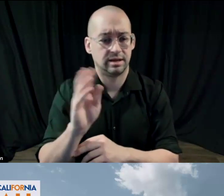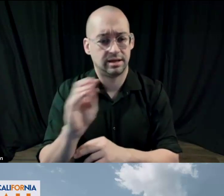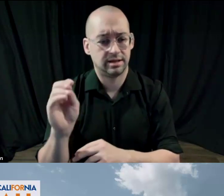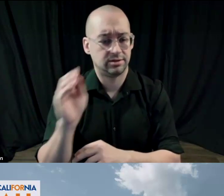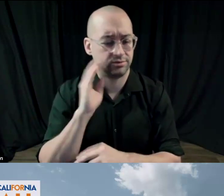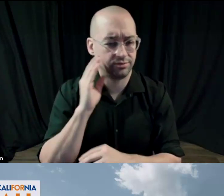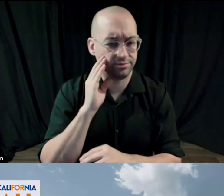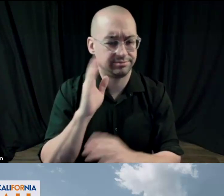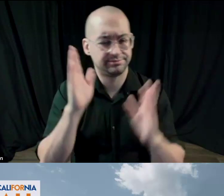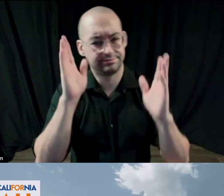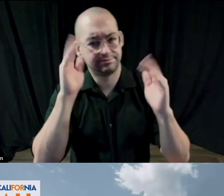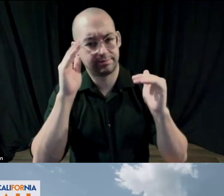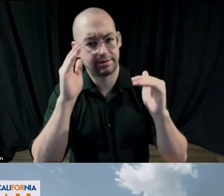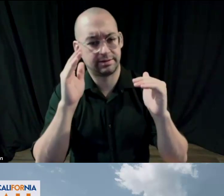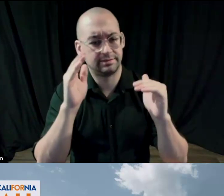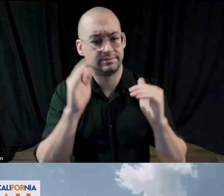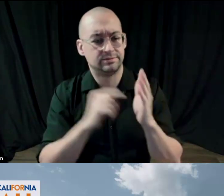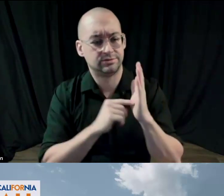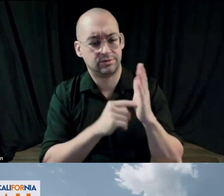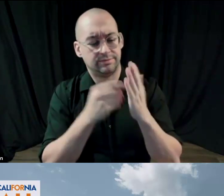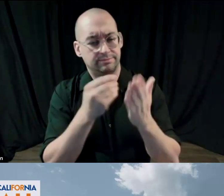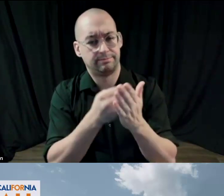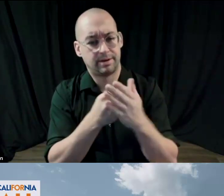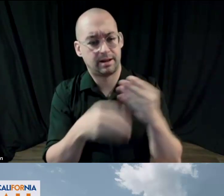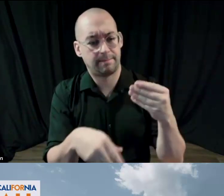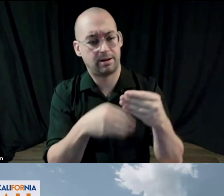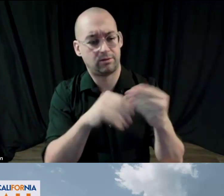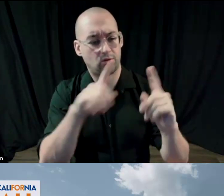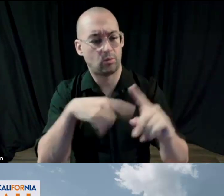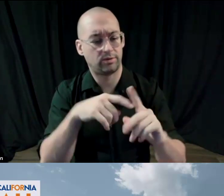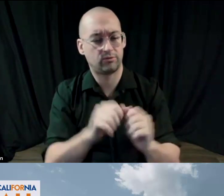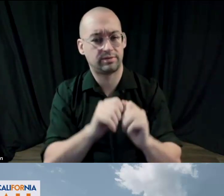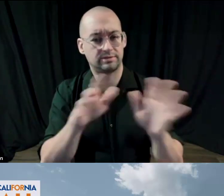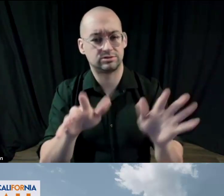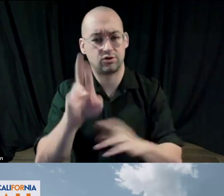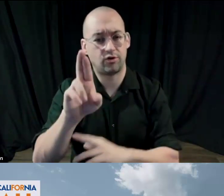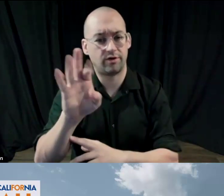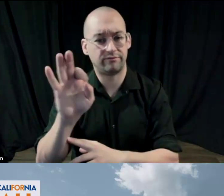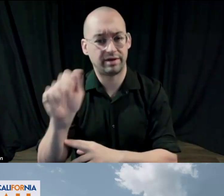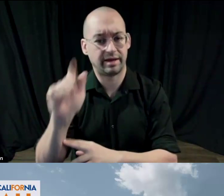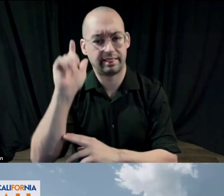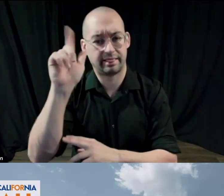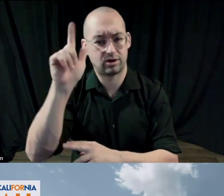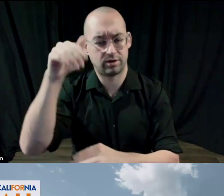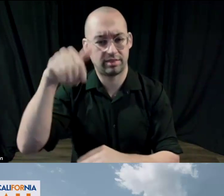Probably anticipate we'll show the actual dollar amounts when we release the RFA at the later on this quarter.